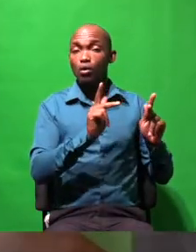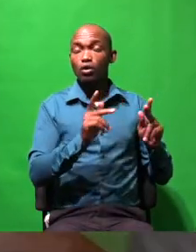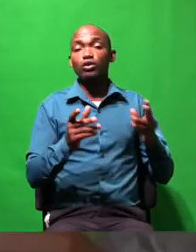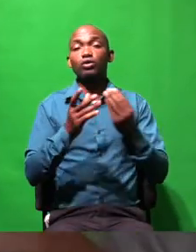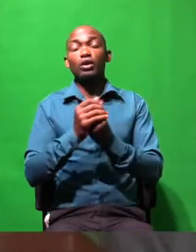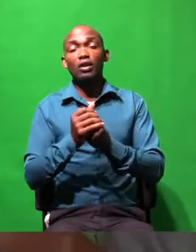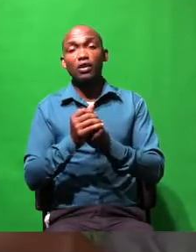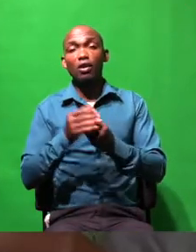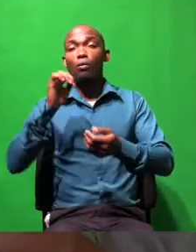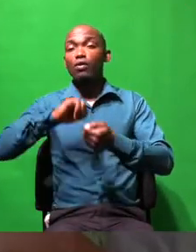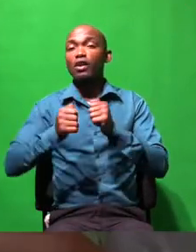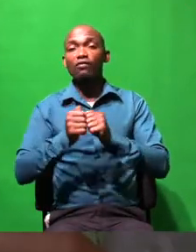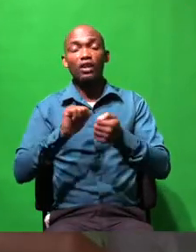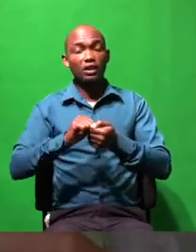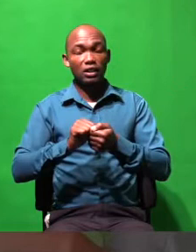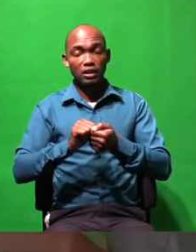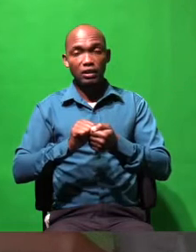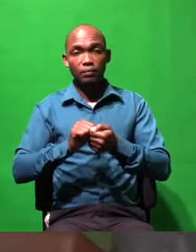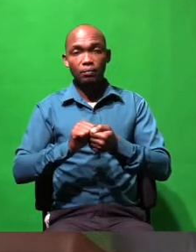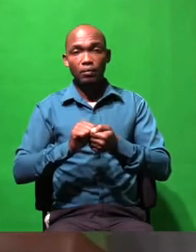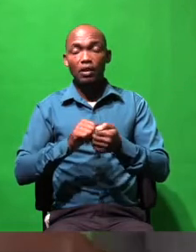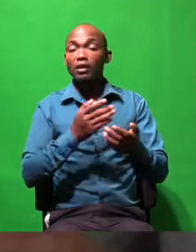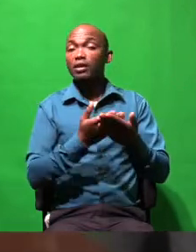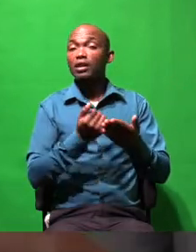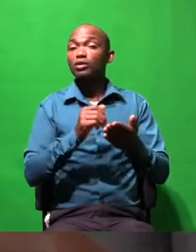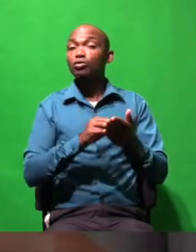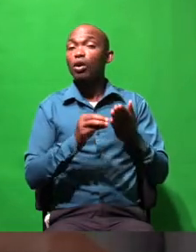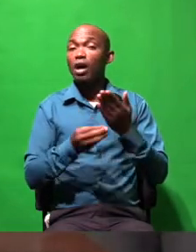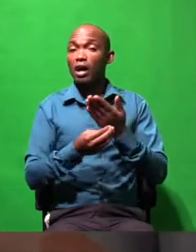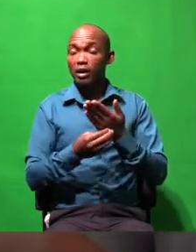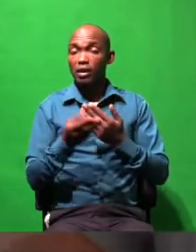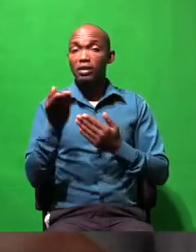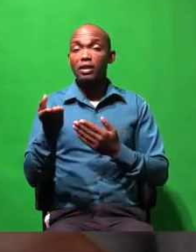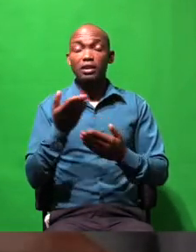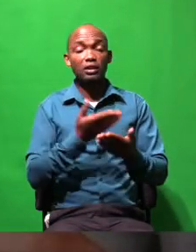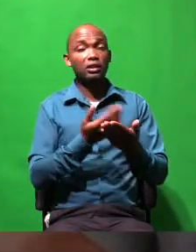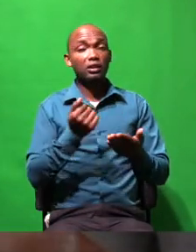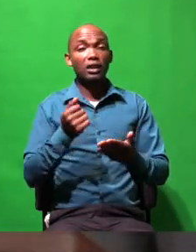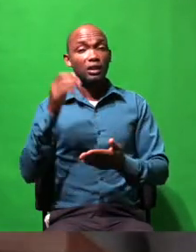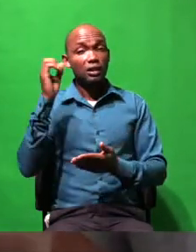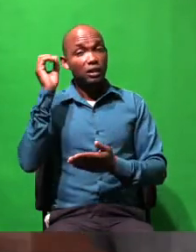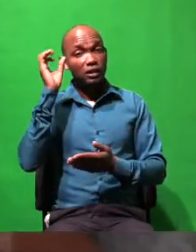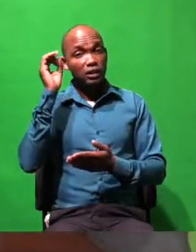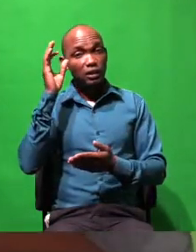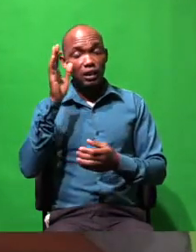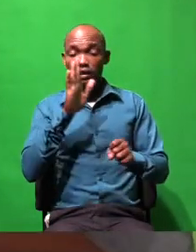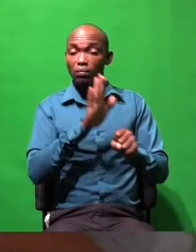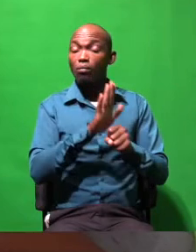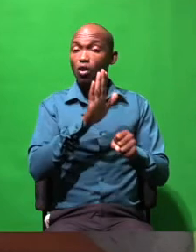or in affected states. That's why these diseases,